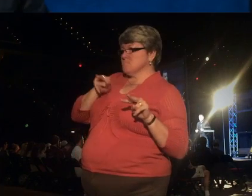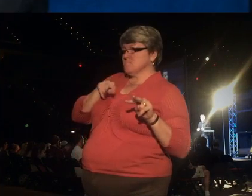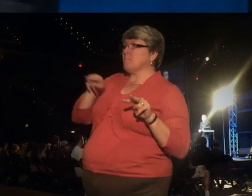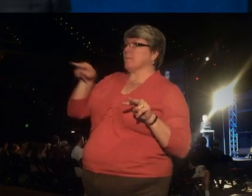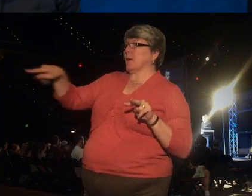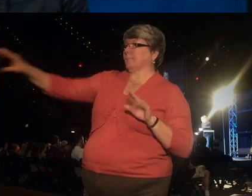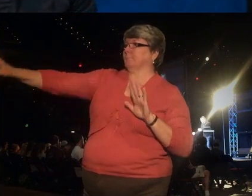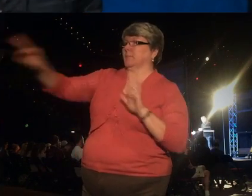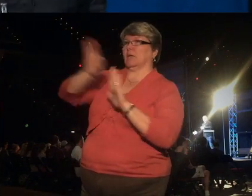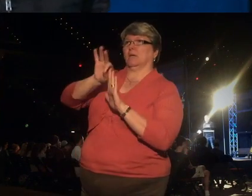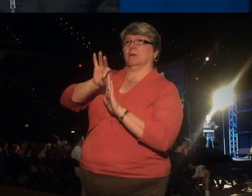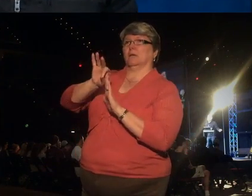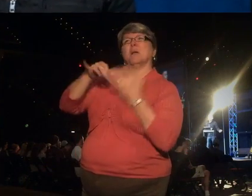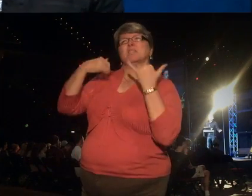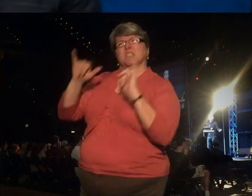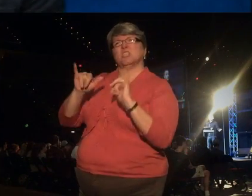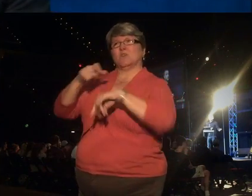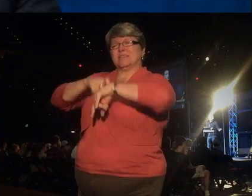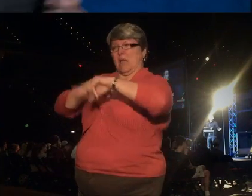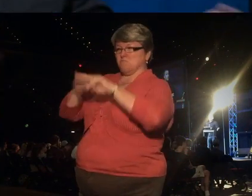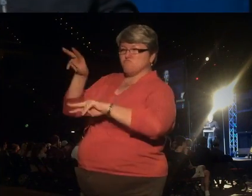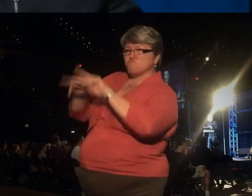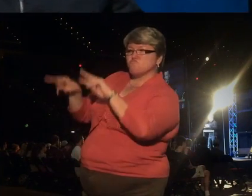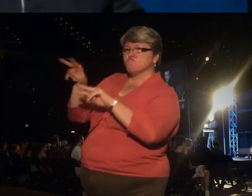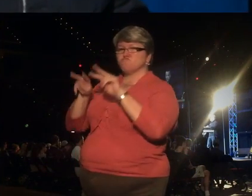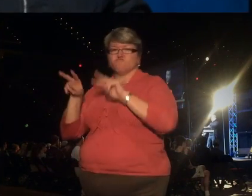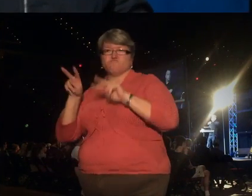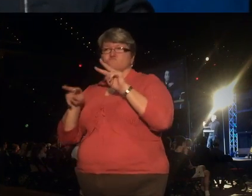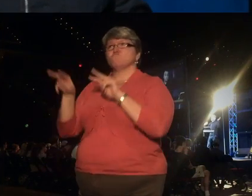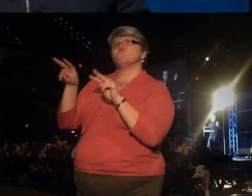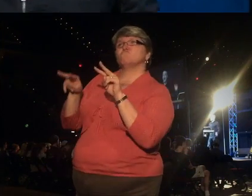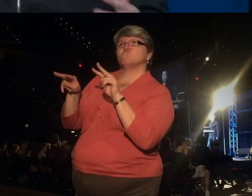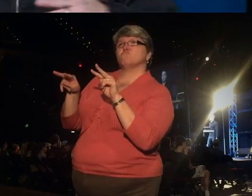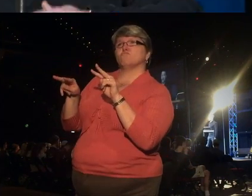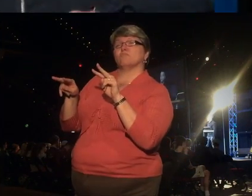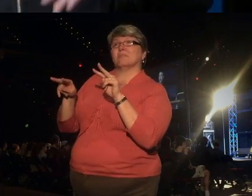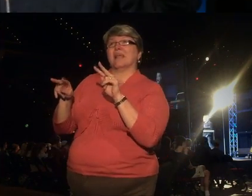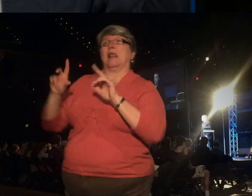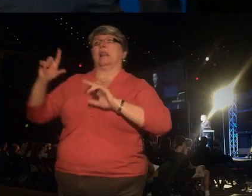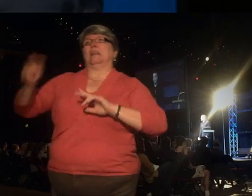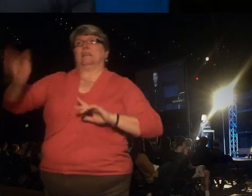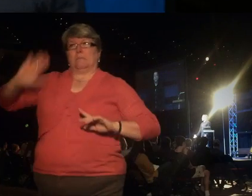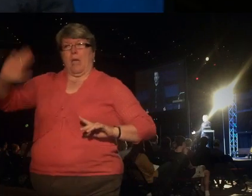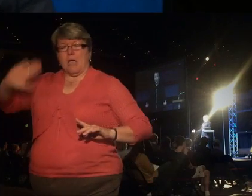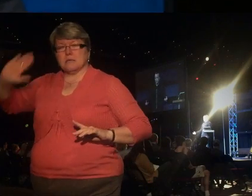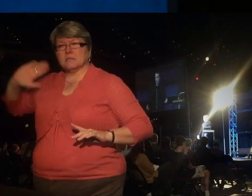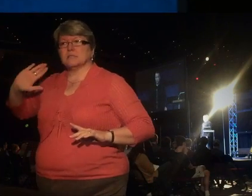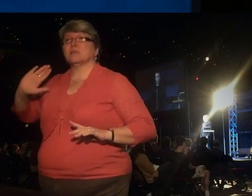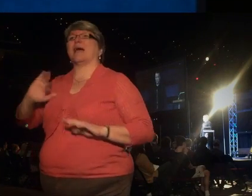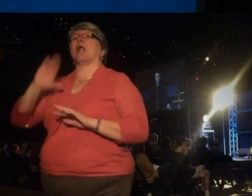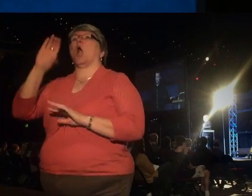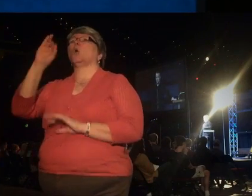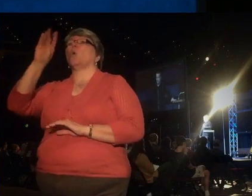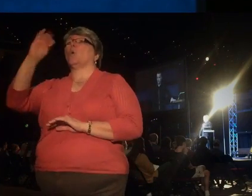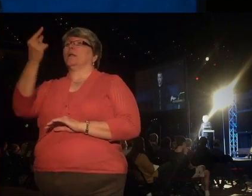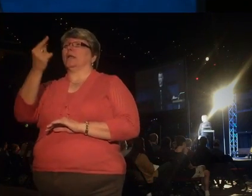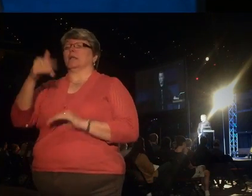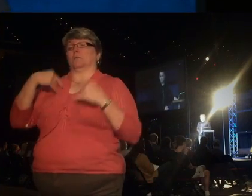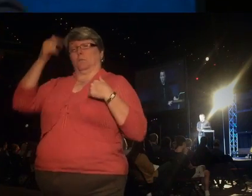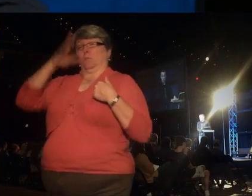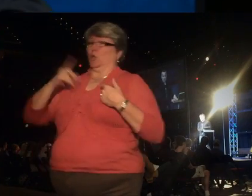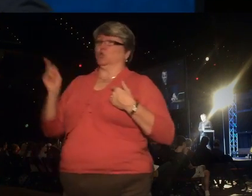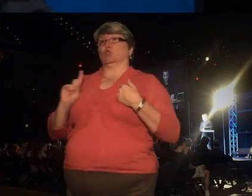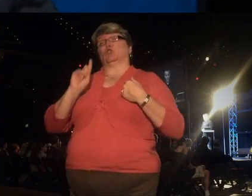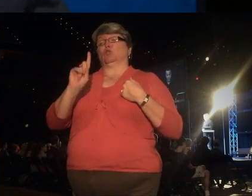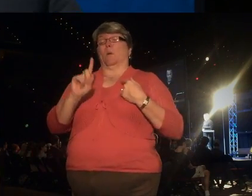was kind of led by parents, but it was still in evaluating. In times gone by, it was courtship, where a young